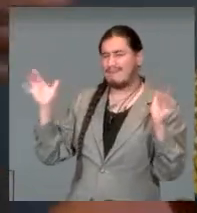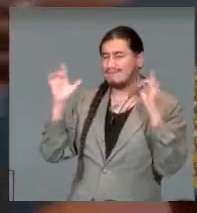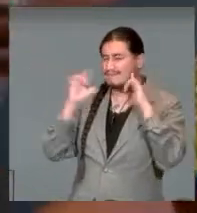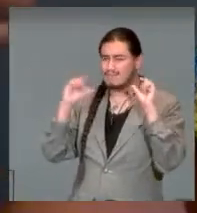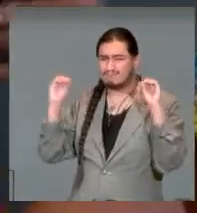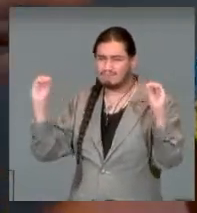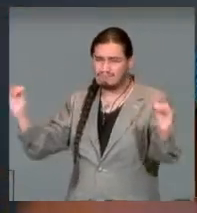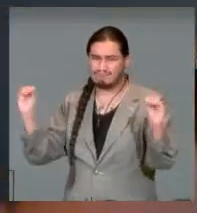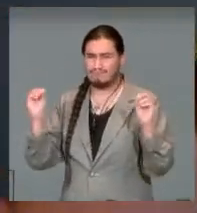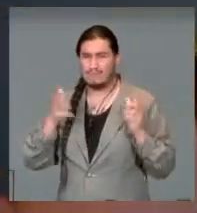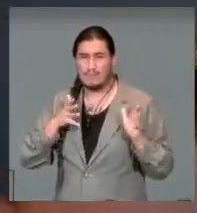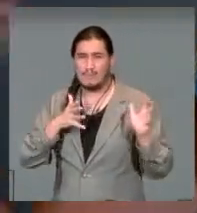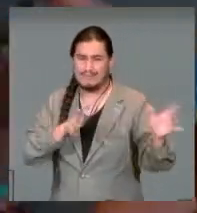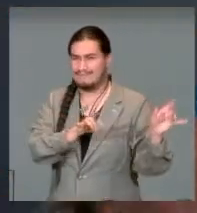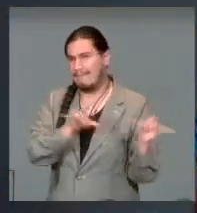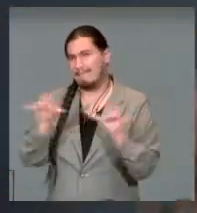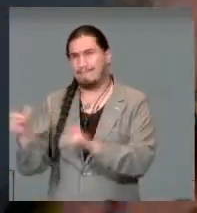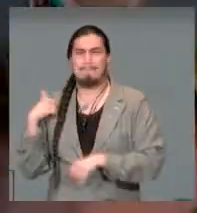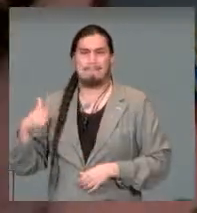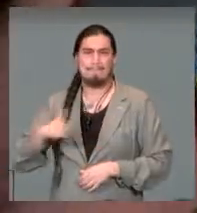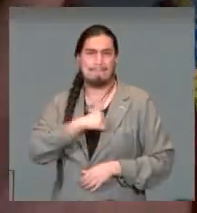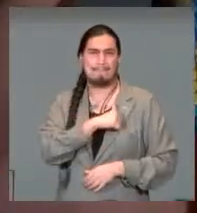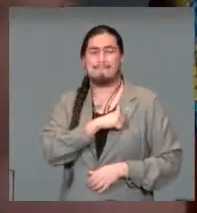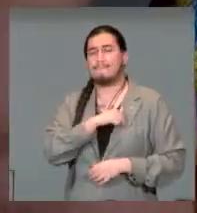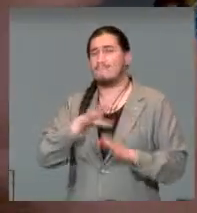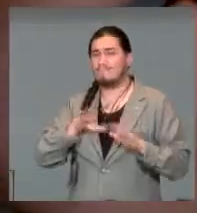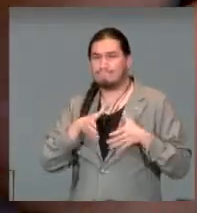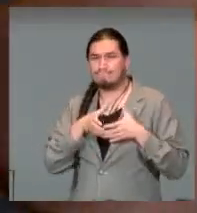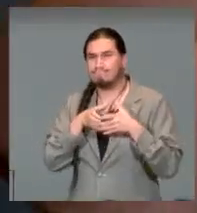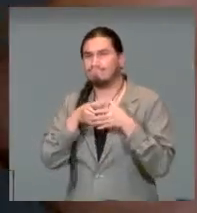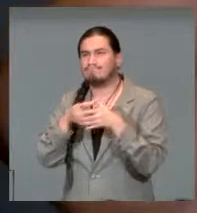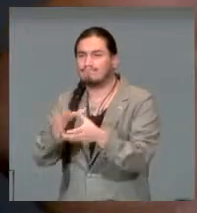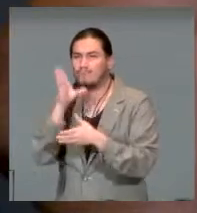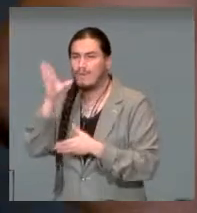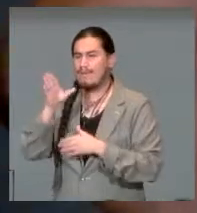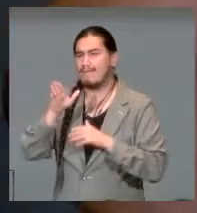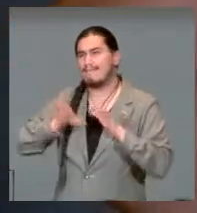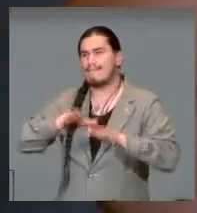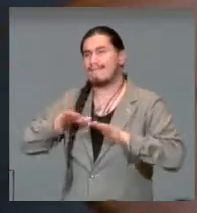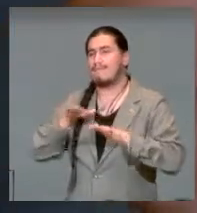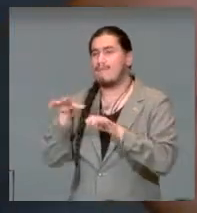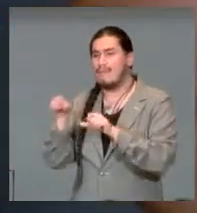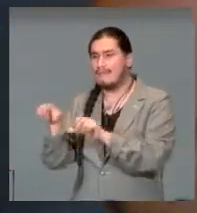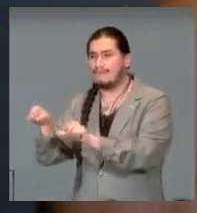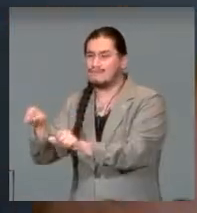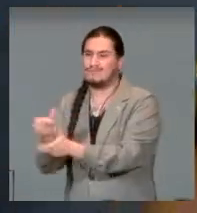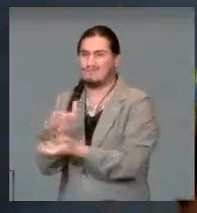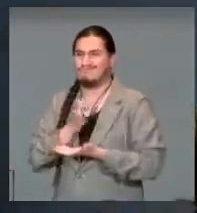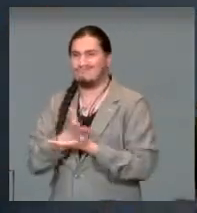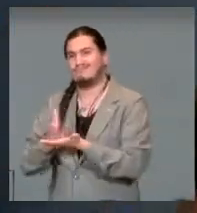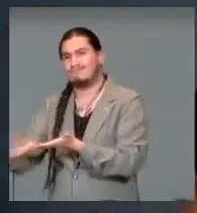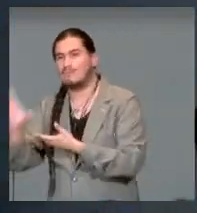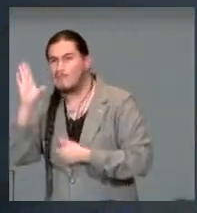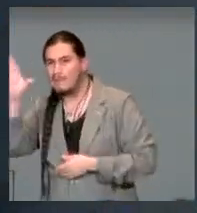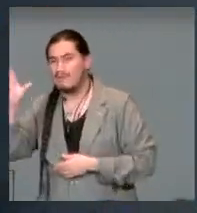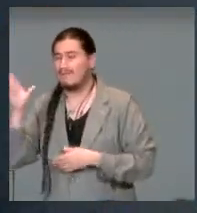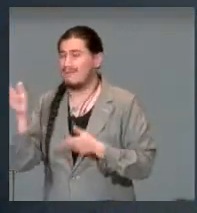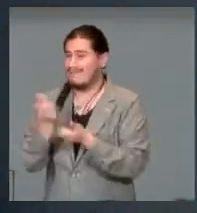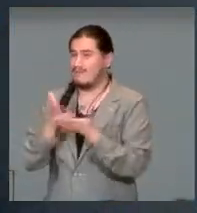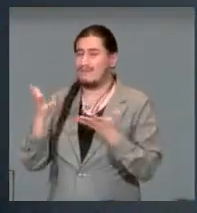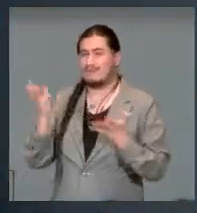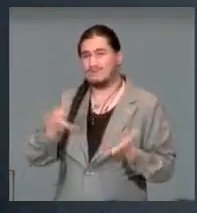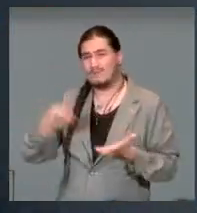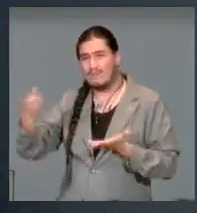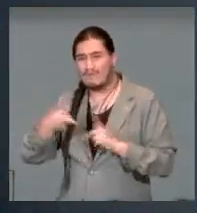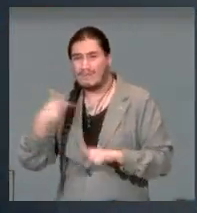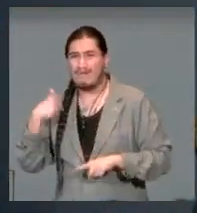We are clamorous as stampedes coming for colonization and everything it took from us.